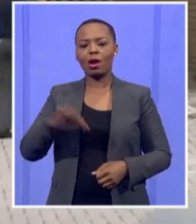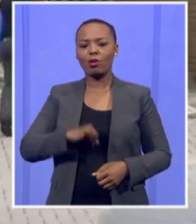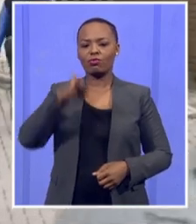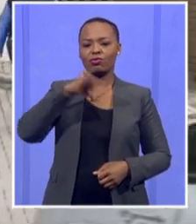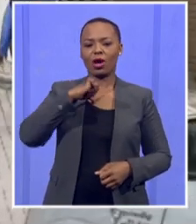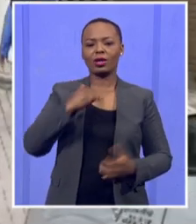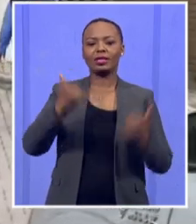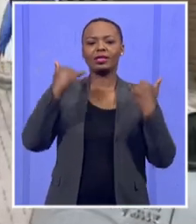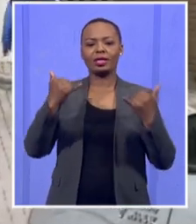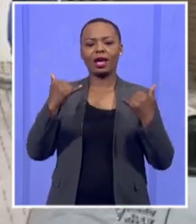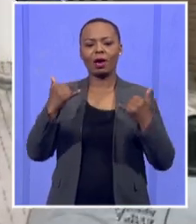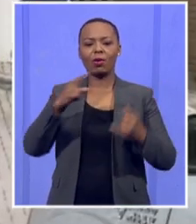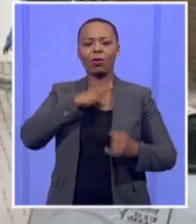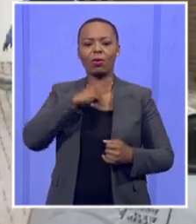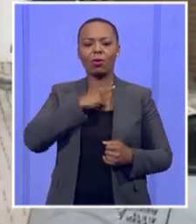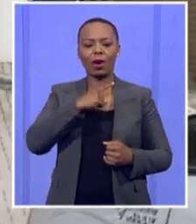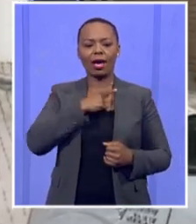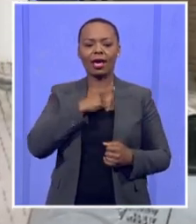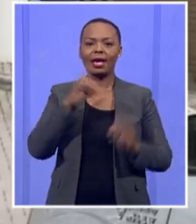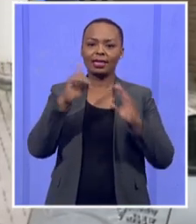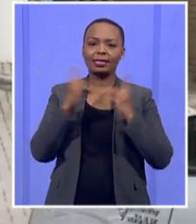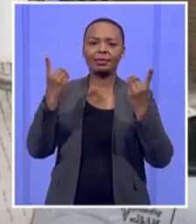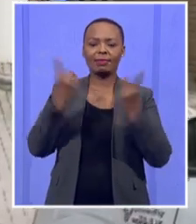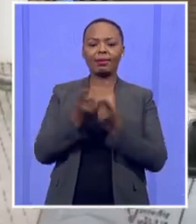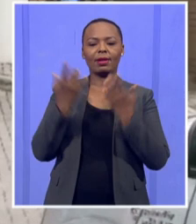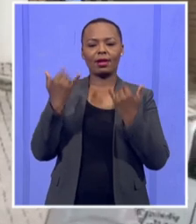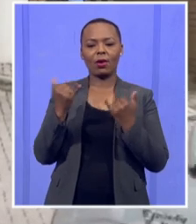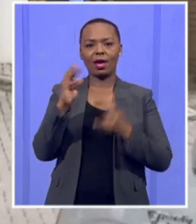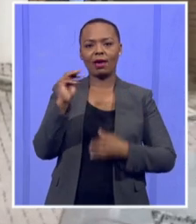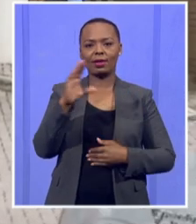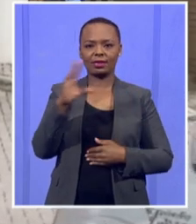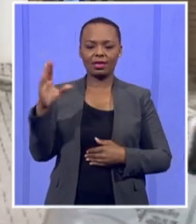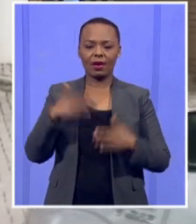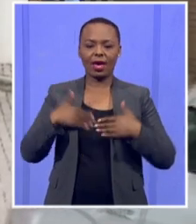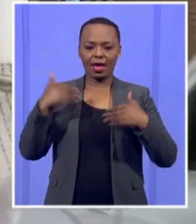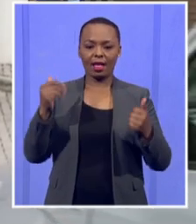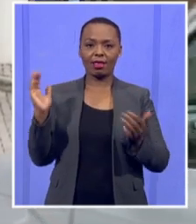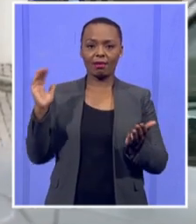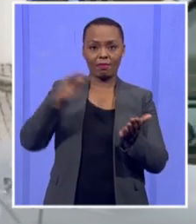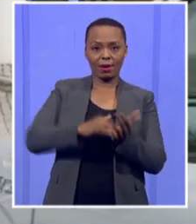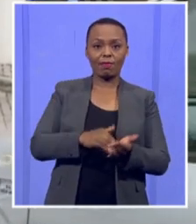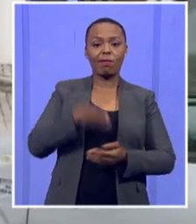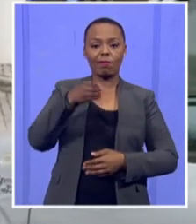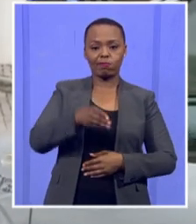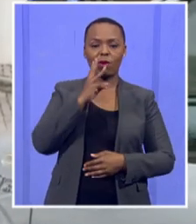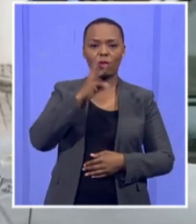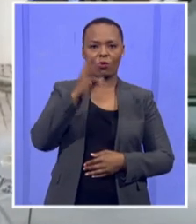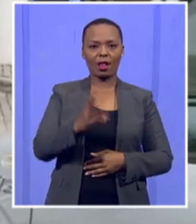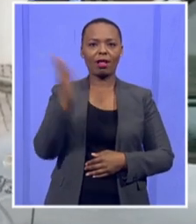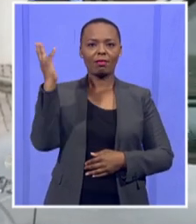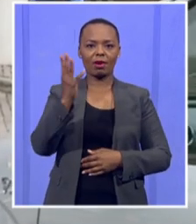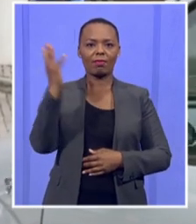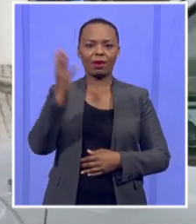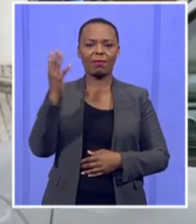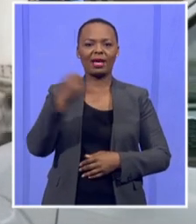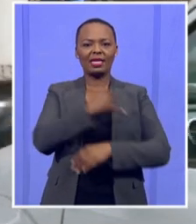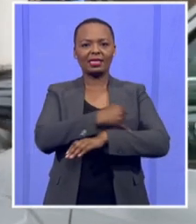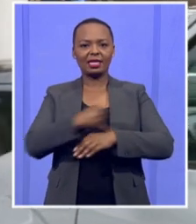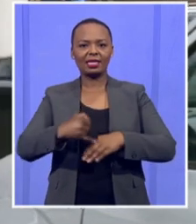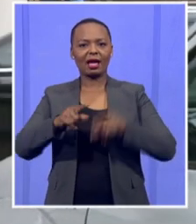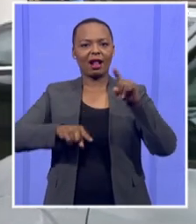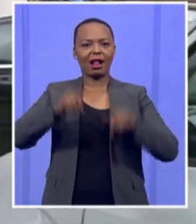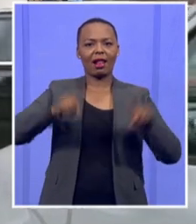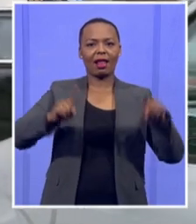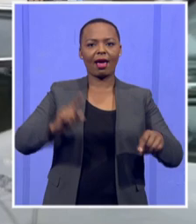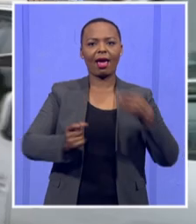thing to the province, and also the department is expected, the MEC of Health is expected to also address the media about the surgeries that have been done